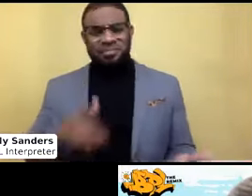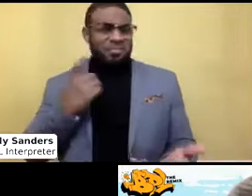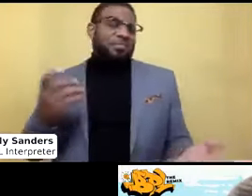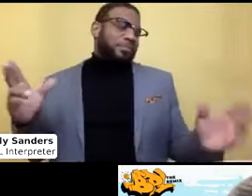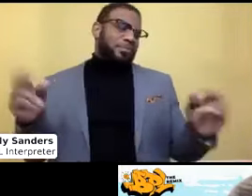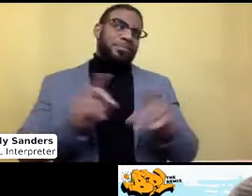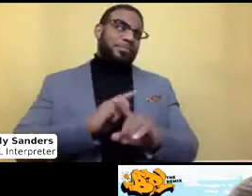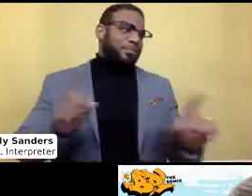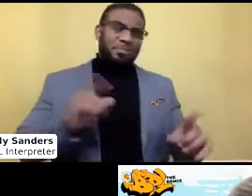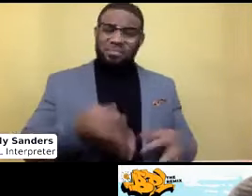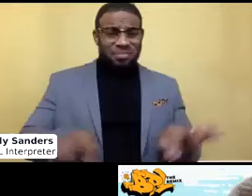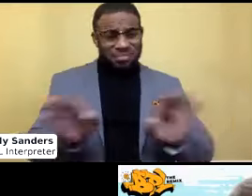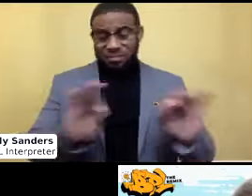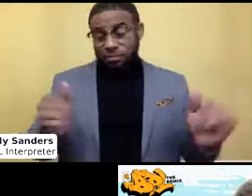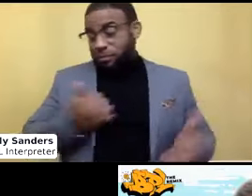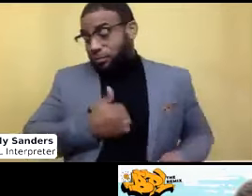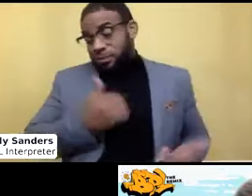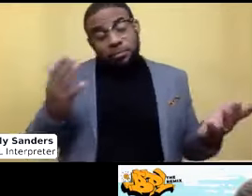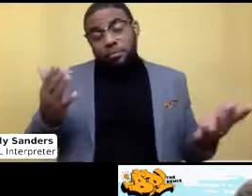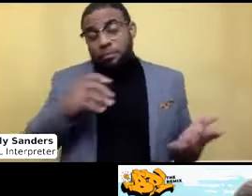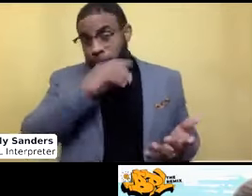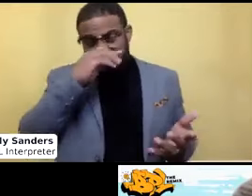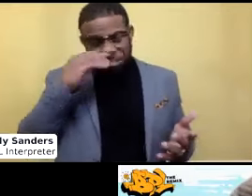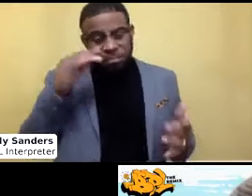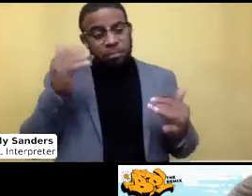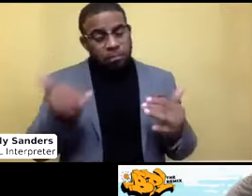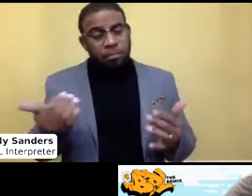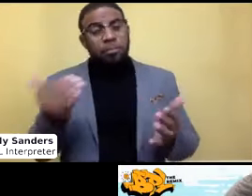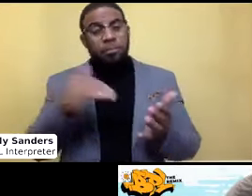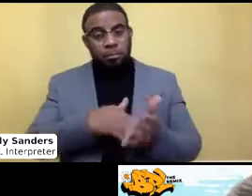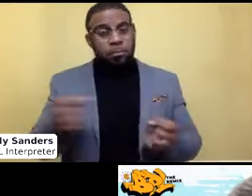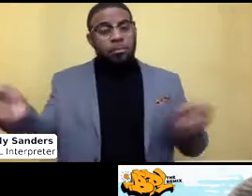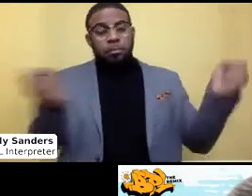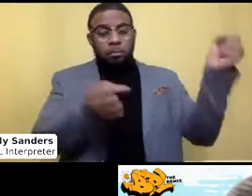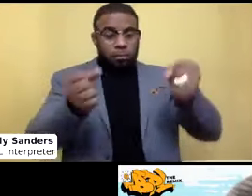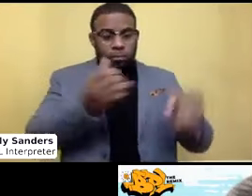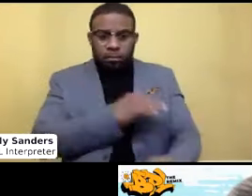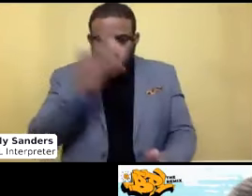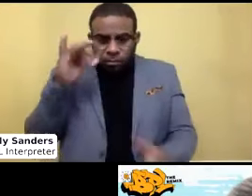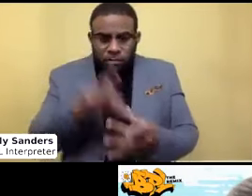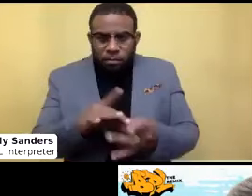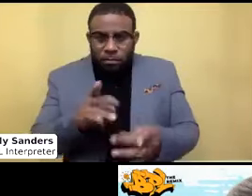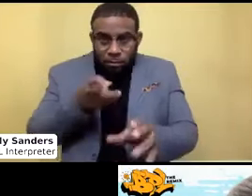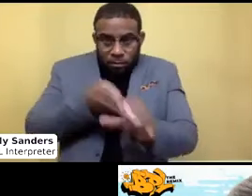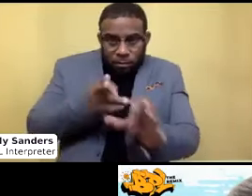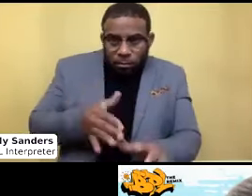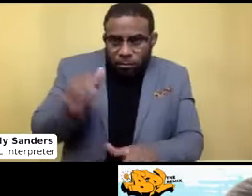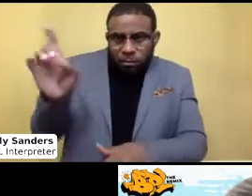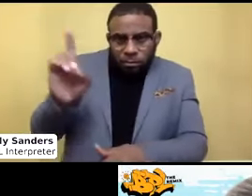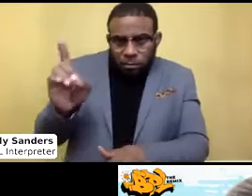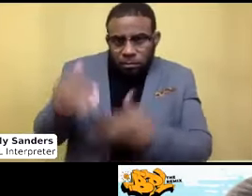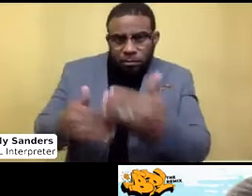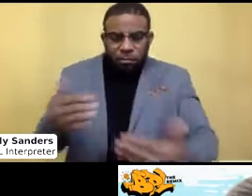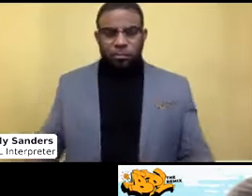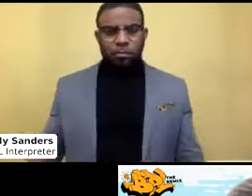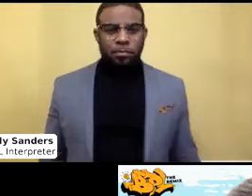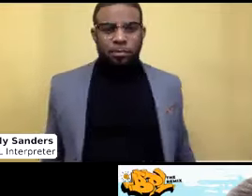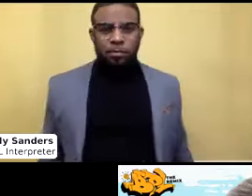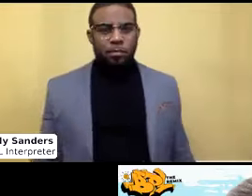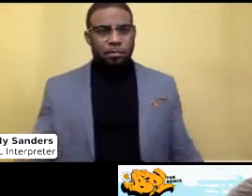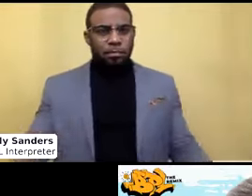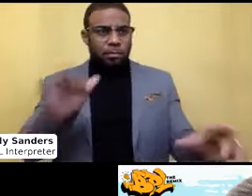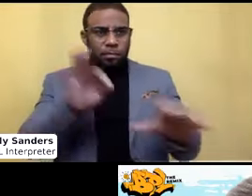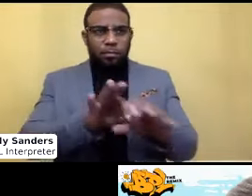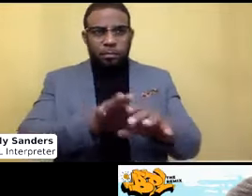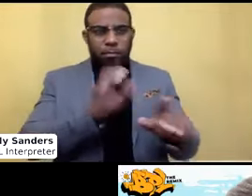They're worthless too. I'm sorry. We have to put people in power. That's why I said the participatory democratic processes. They're going to elect,